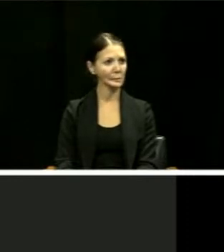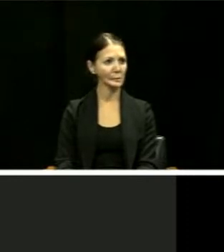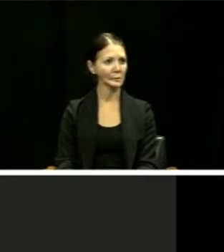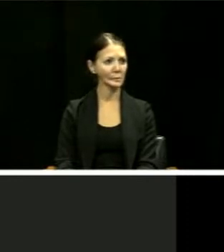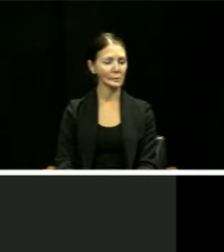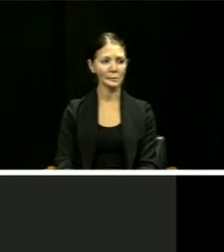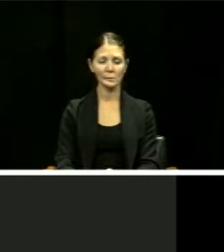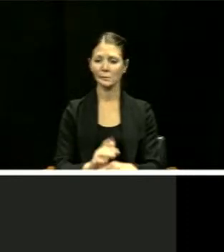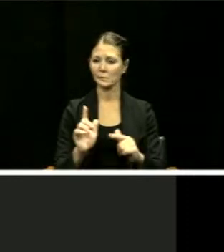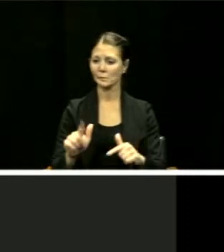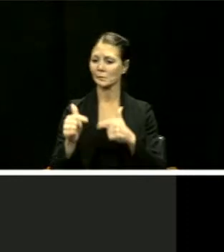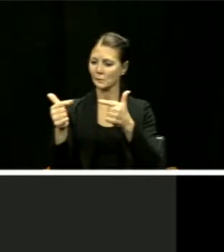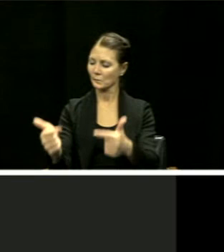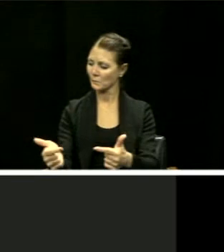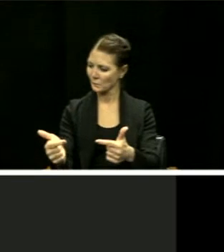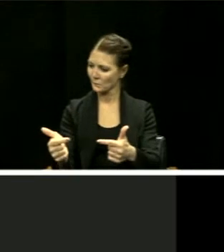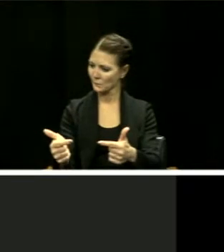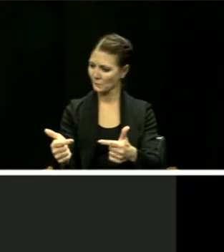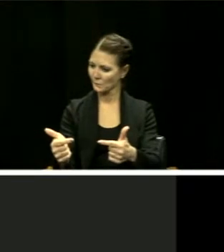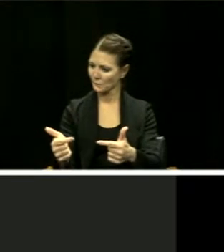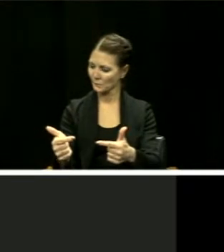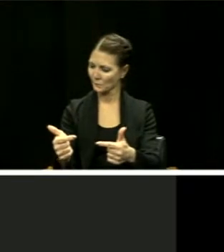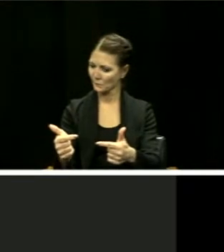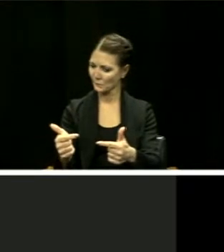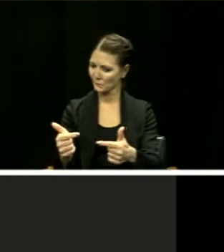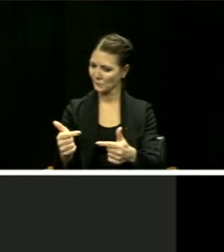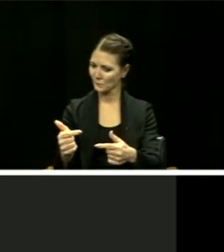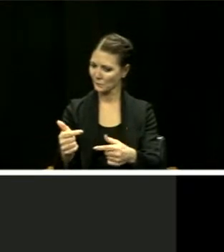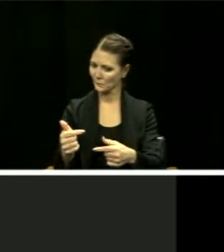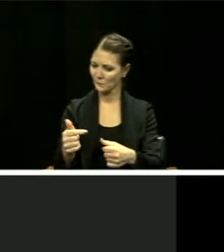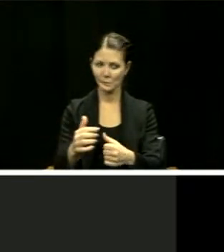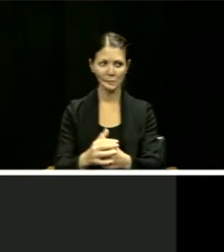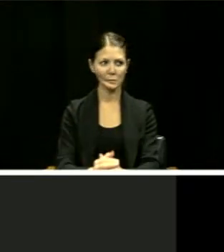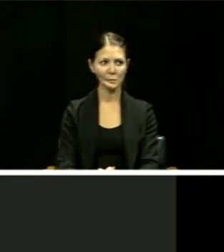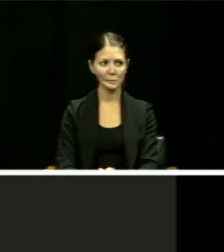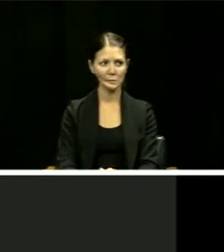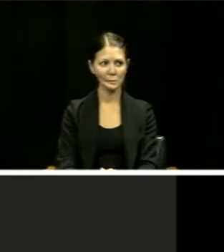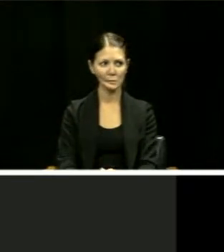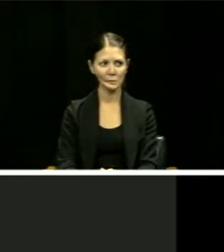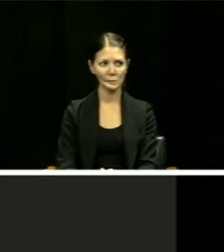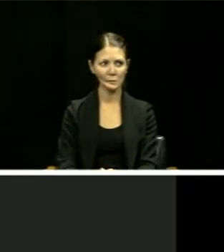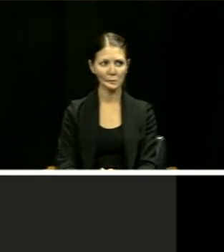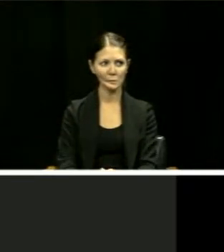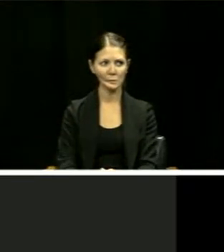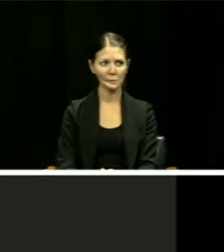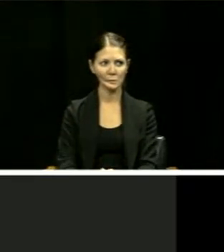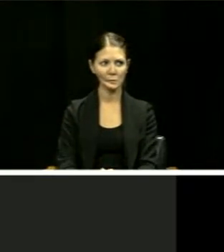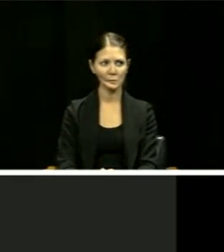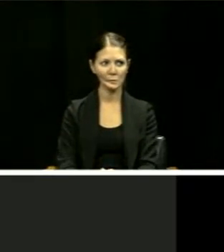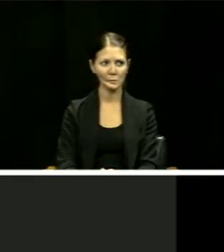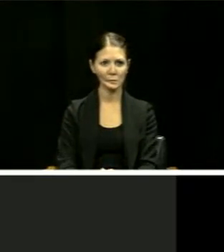Okay, moving on. Mr. Keenan, if you'd like to make a comment or a question, please unmute your line.